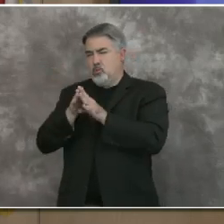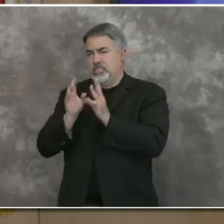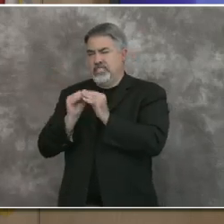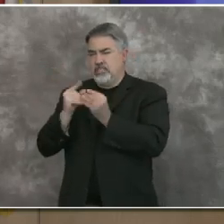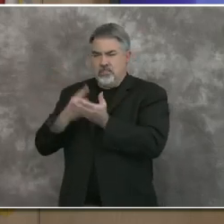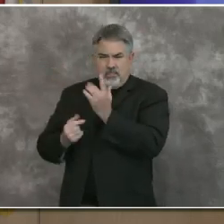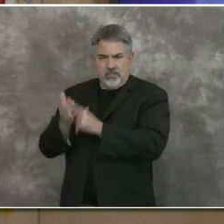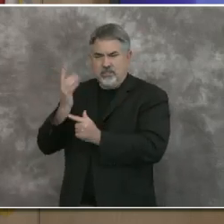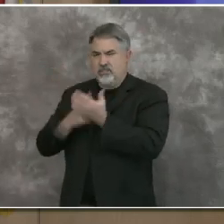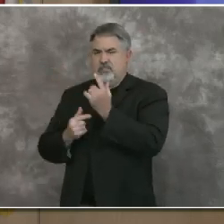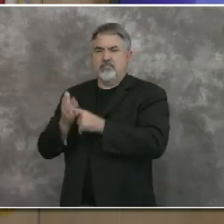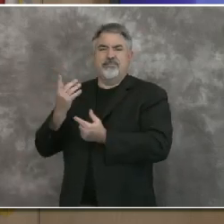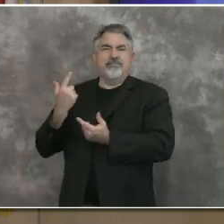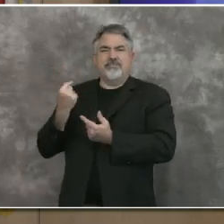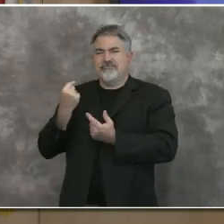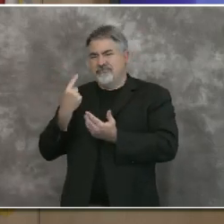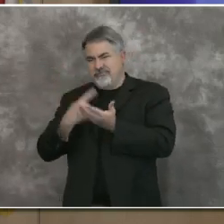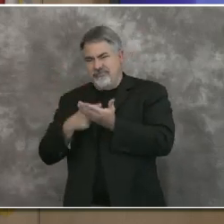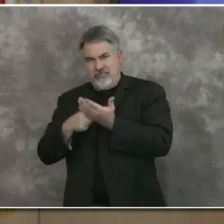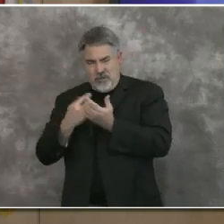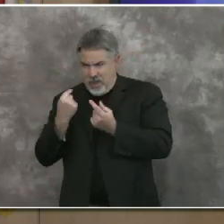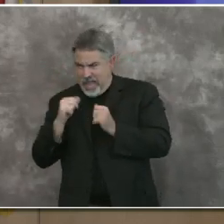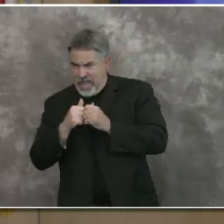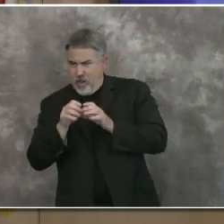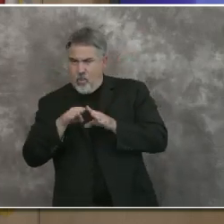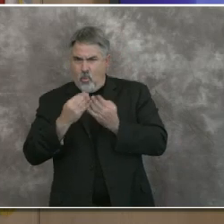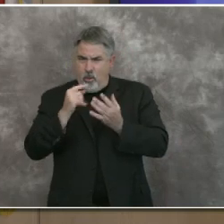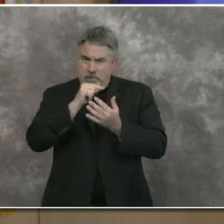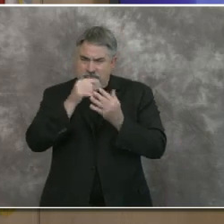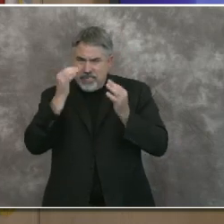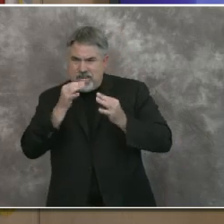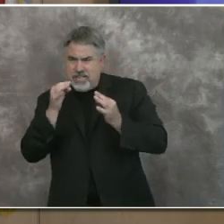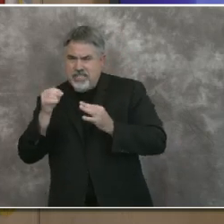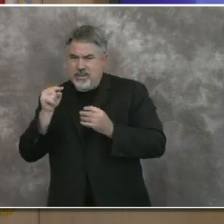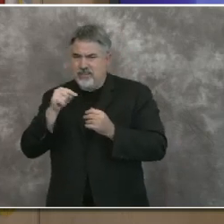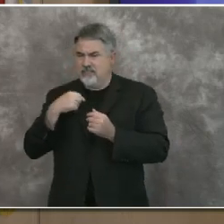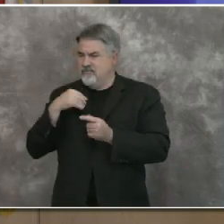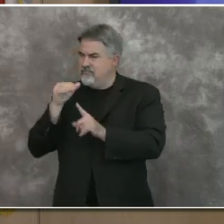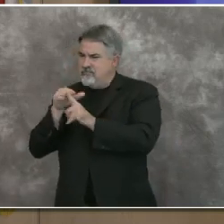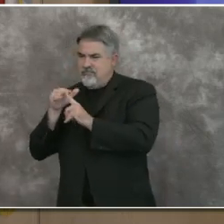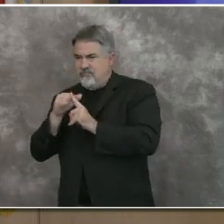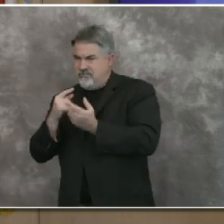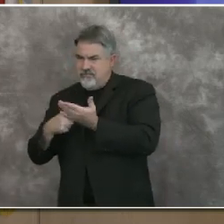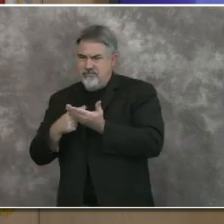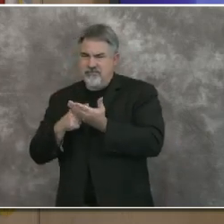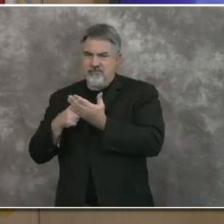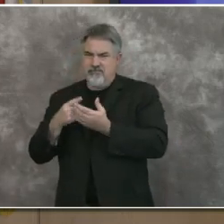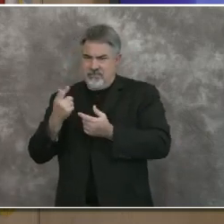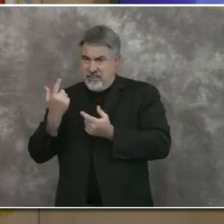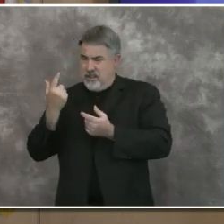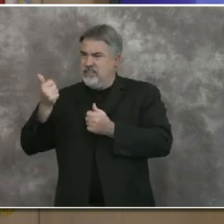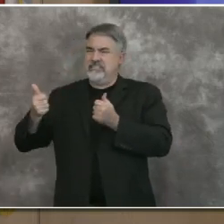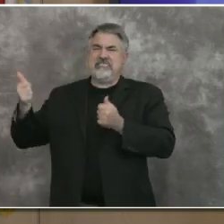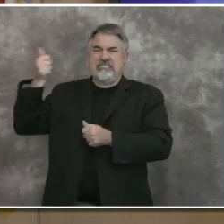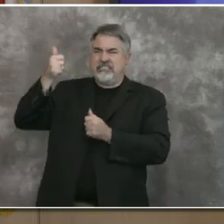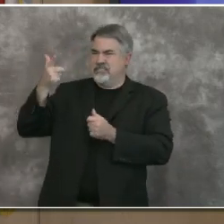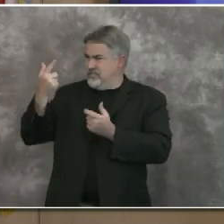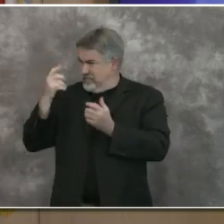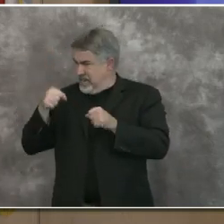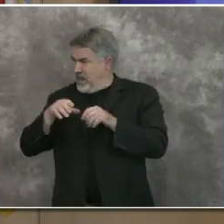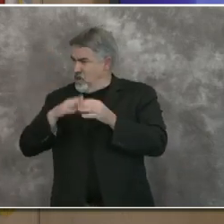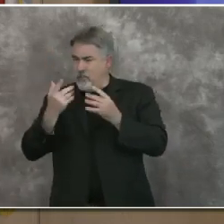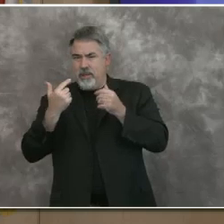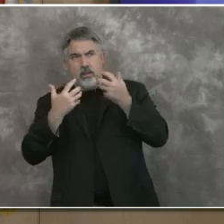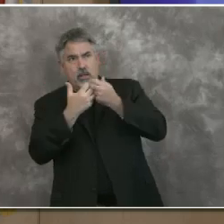we directed our Chief Administrative Officer to work with the state on a plan to accelerate reopening businesses in a